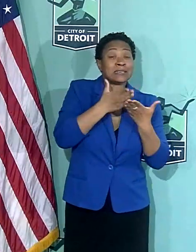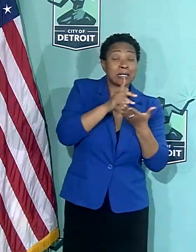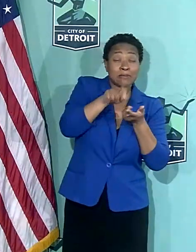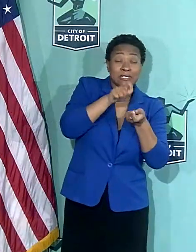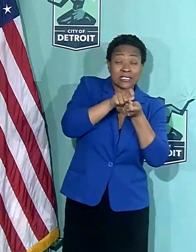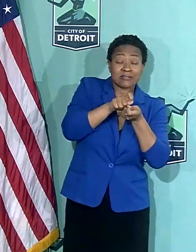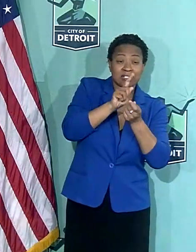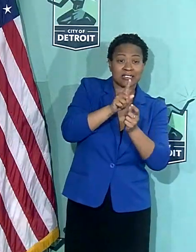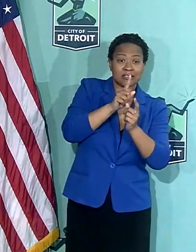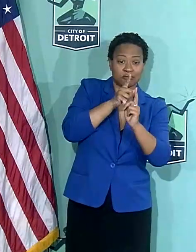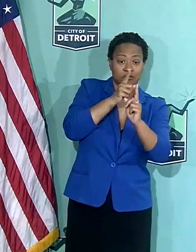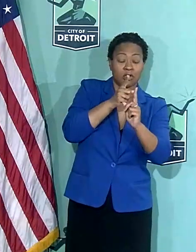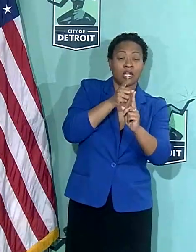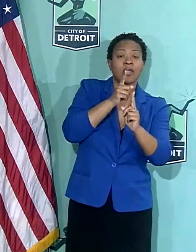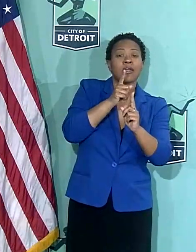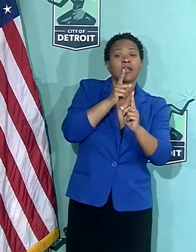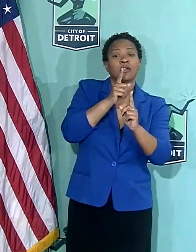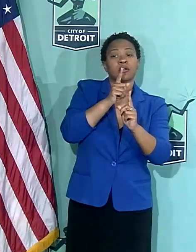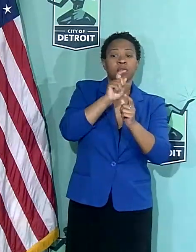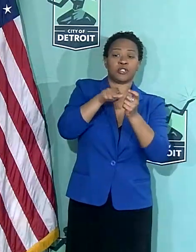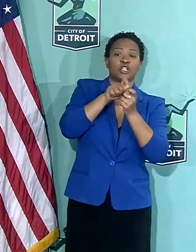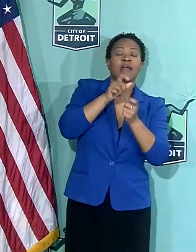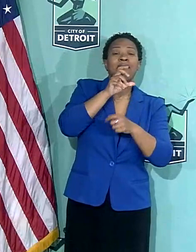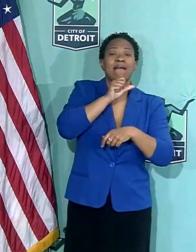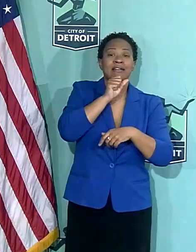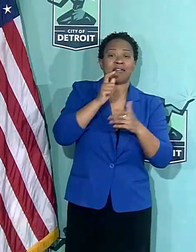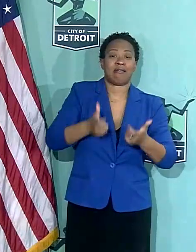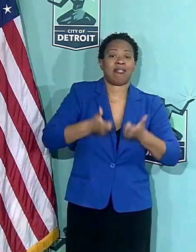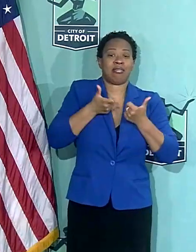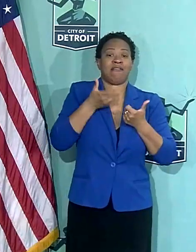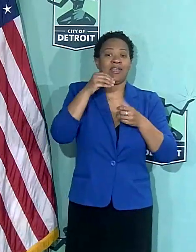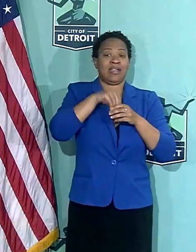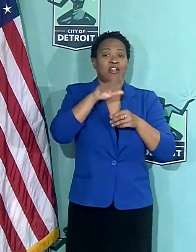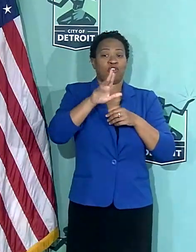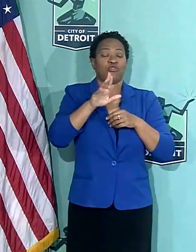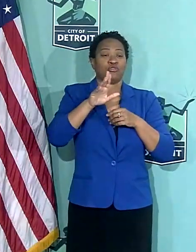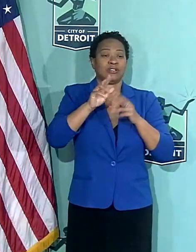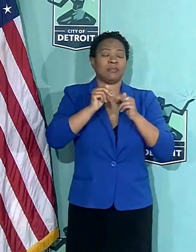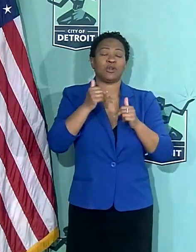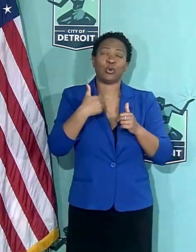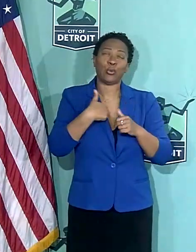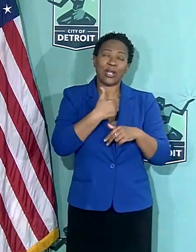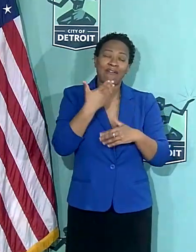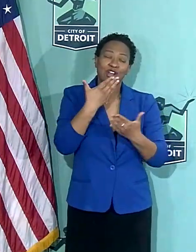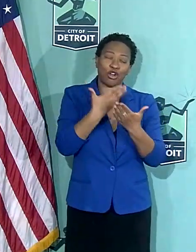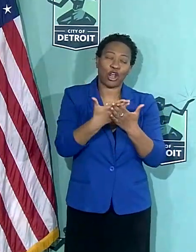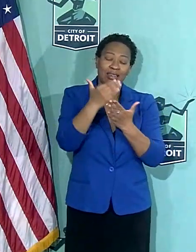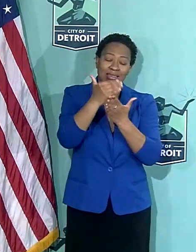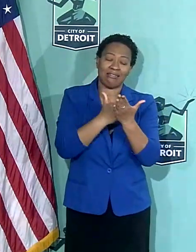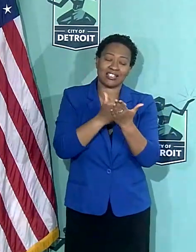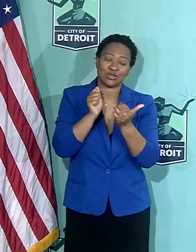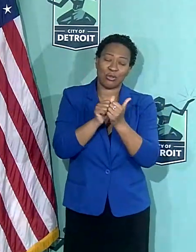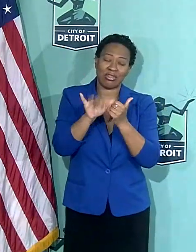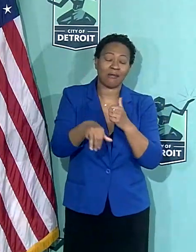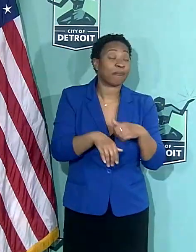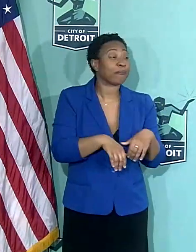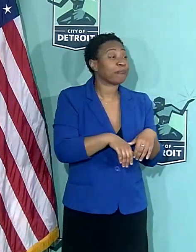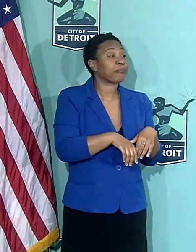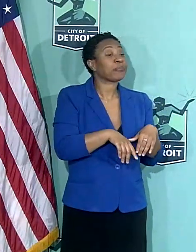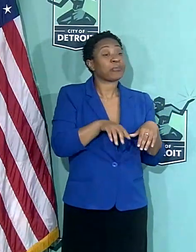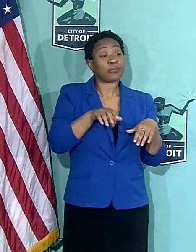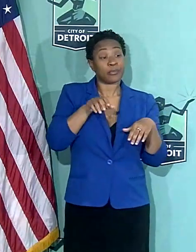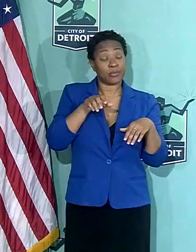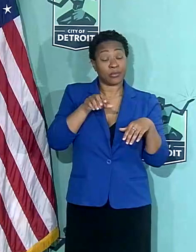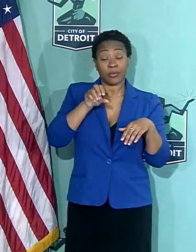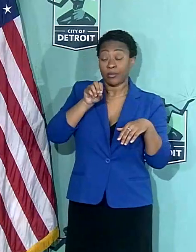people of particular ages. You have to be a certain age to be able to be there. We've got good lists on that. Okay, okay. In terms of